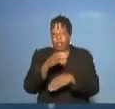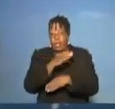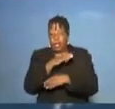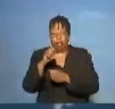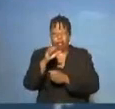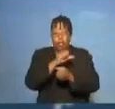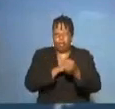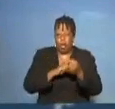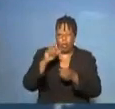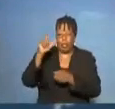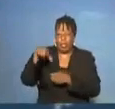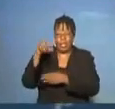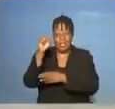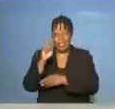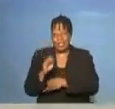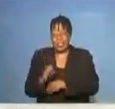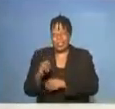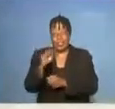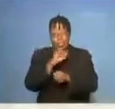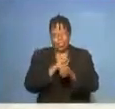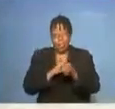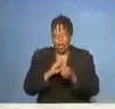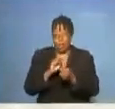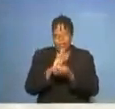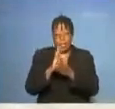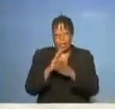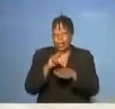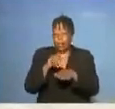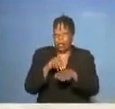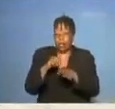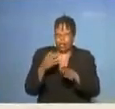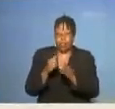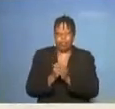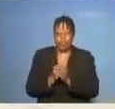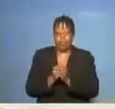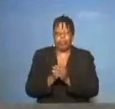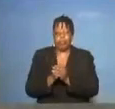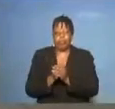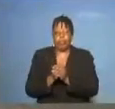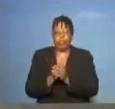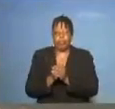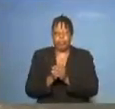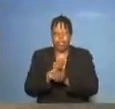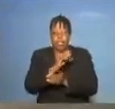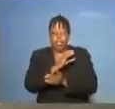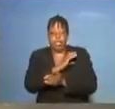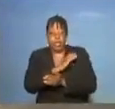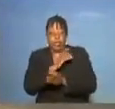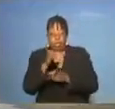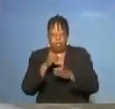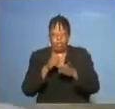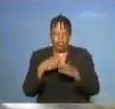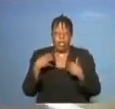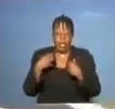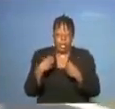storms, are becoming more of the norm. And while storms pique the interest of some, Carey subscribes to the well-held